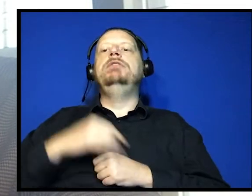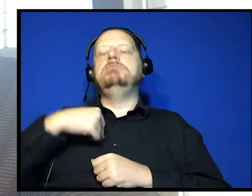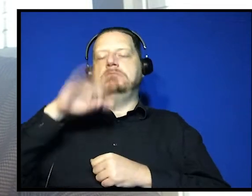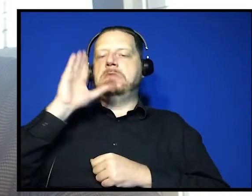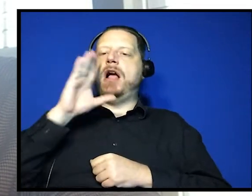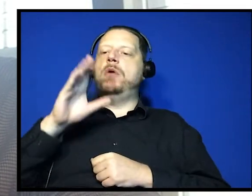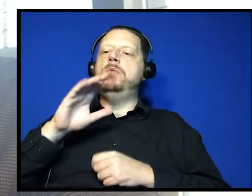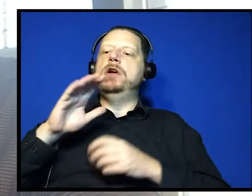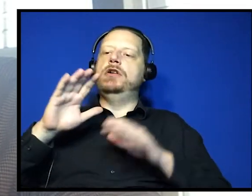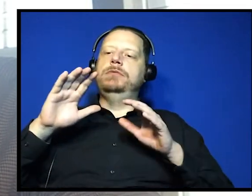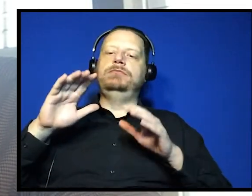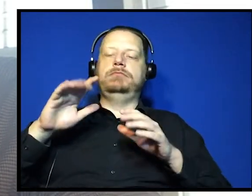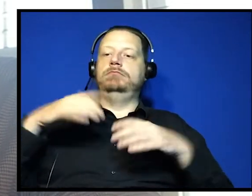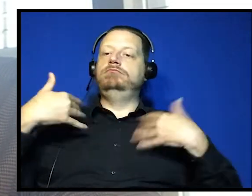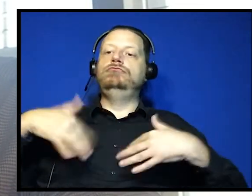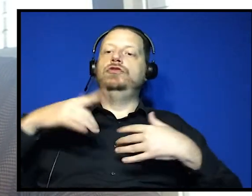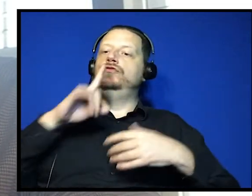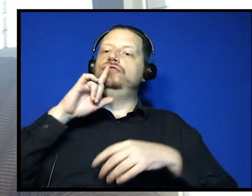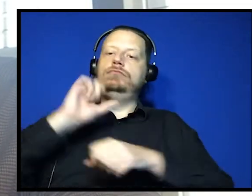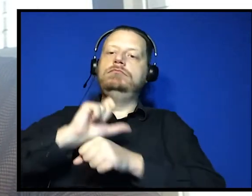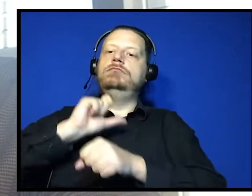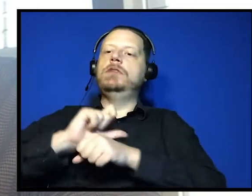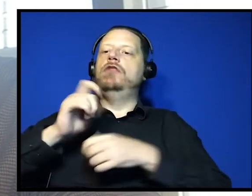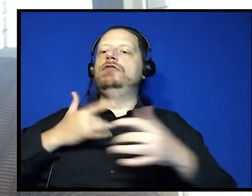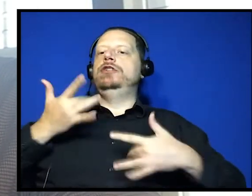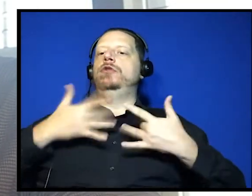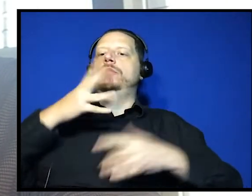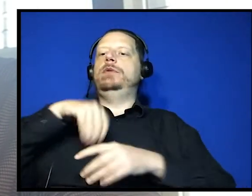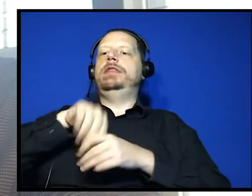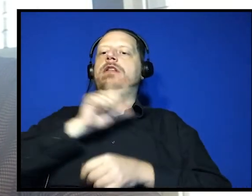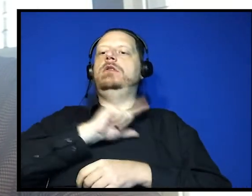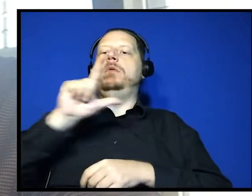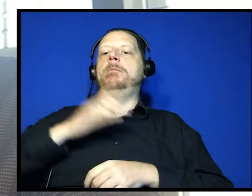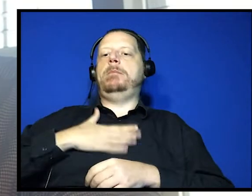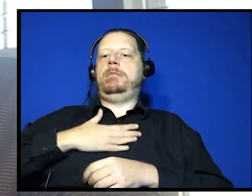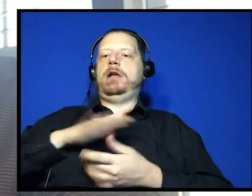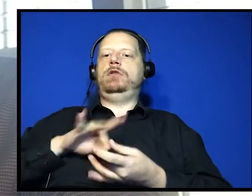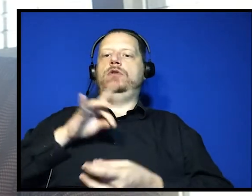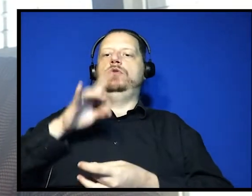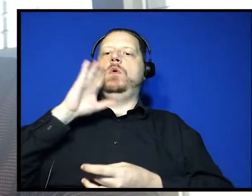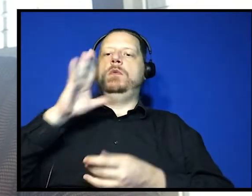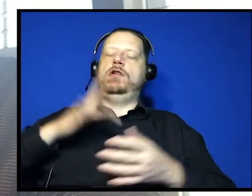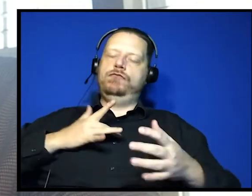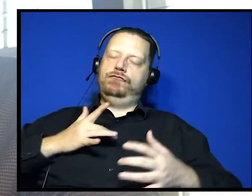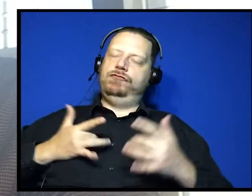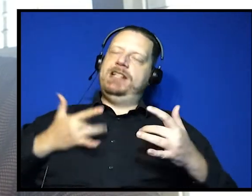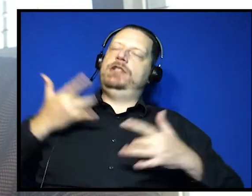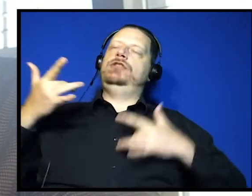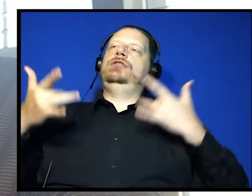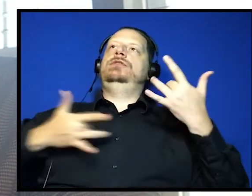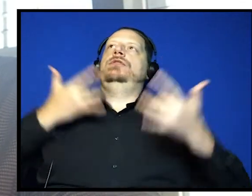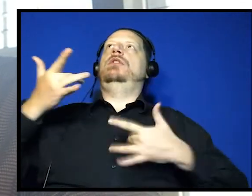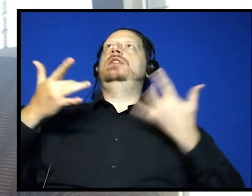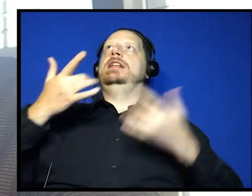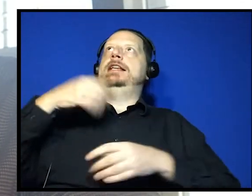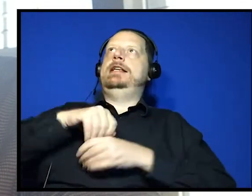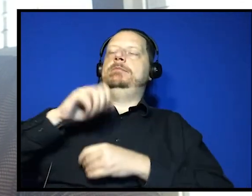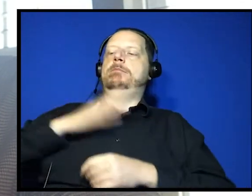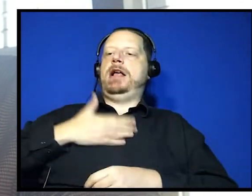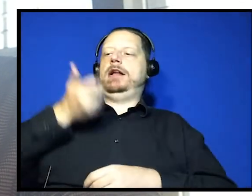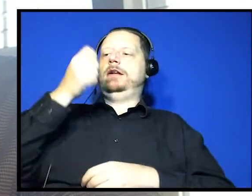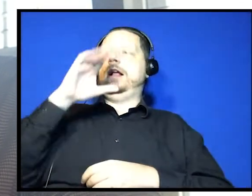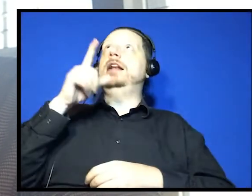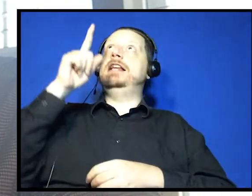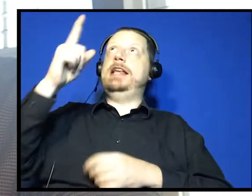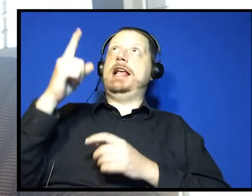I will greatly rejoice in the Lord. My soul shall exult in my God, for he